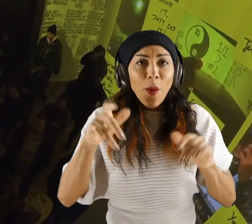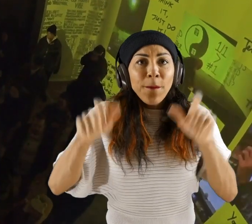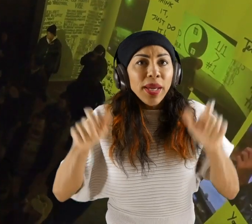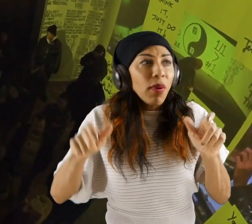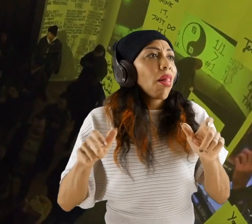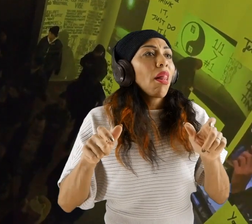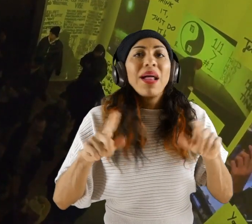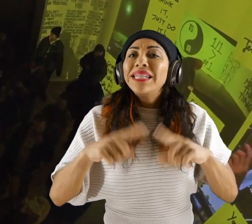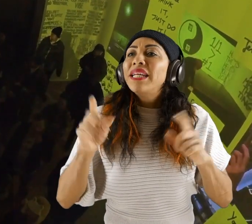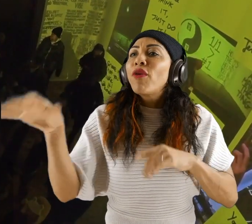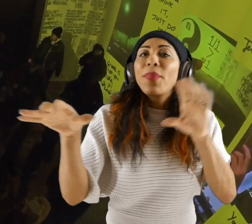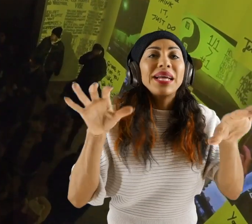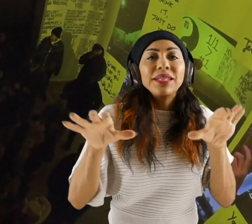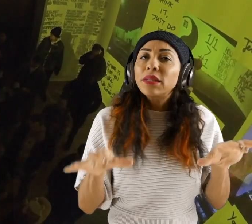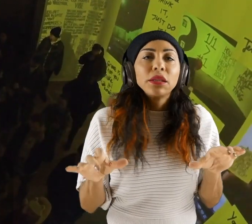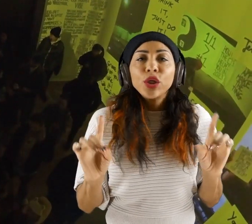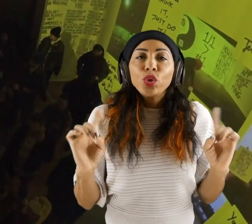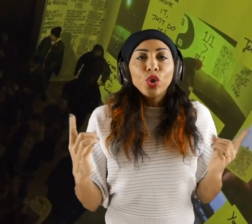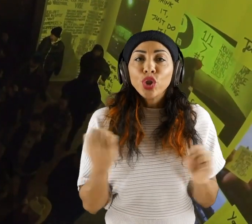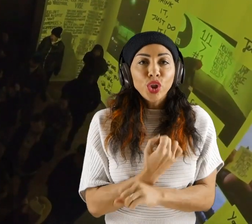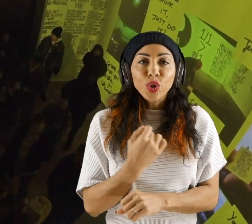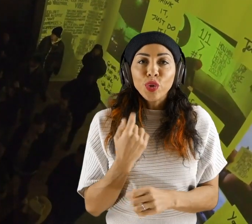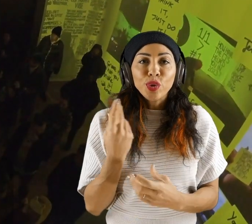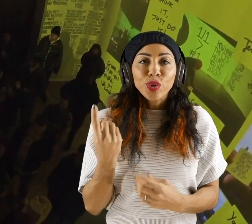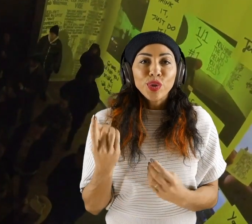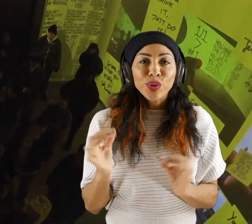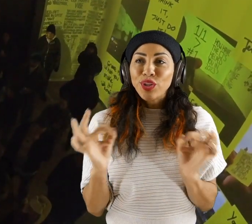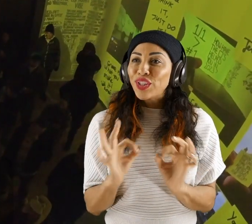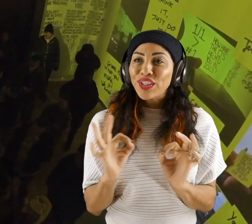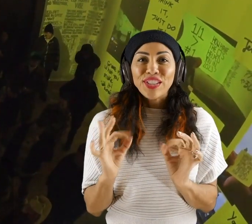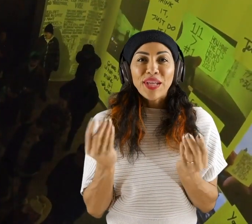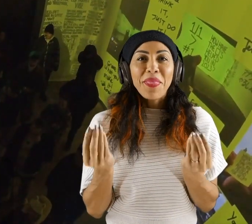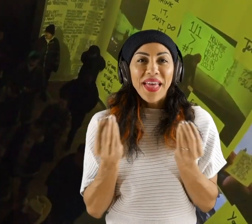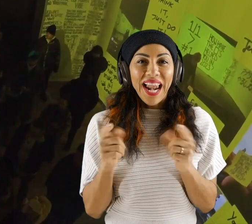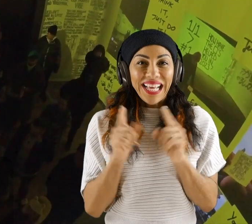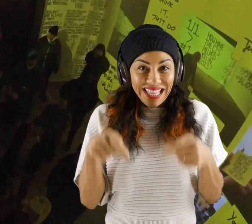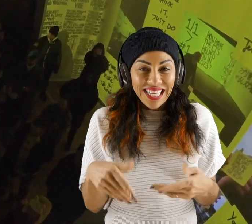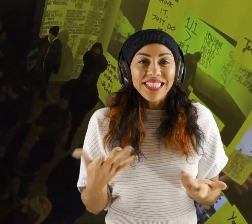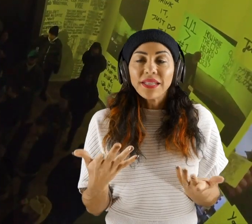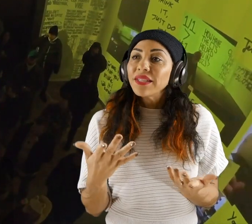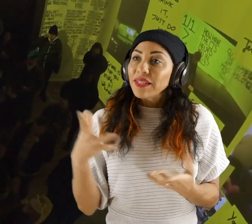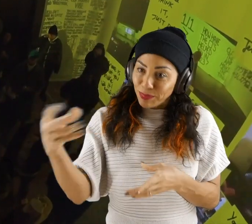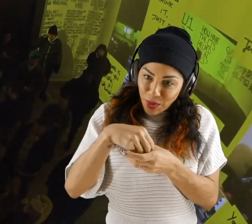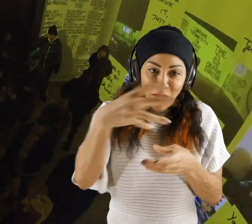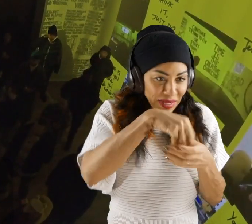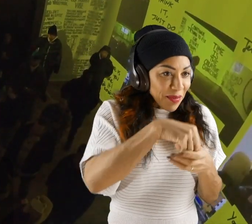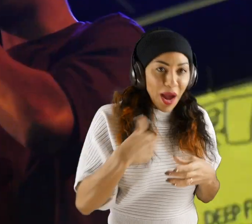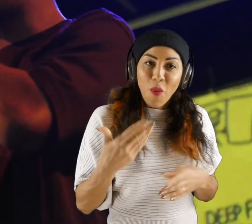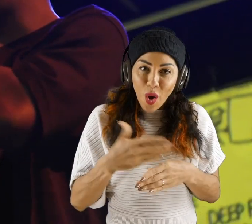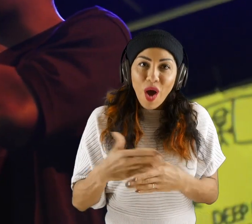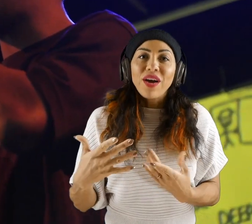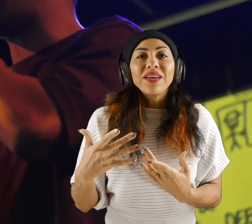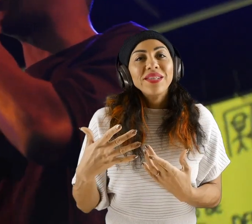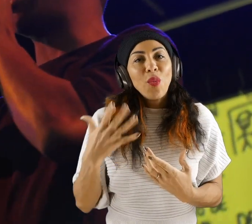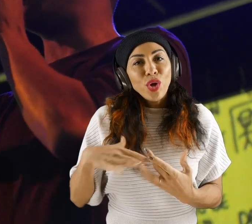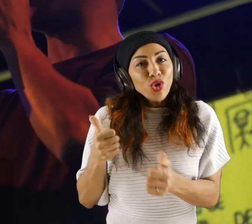something of this crazy scale and put them in the work too. So I'll shout out to them. I'll shout out to people that are,